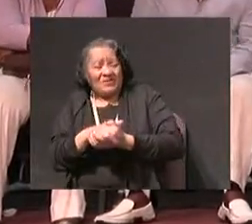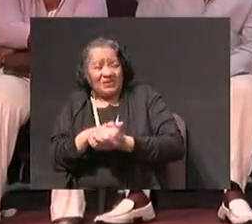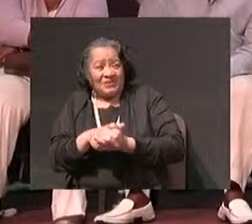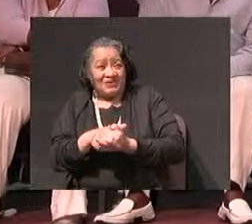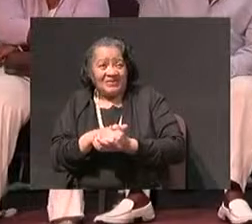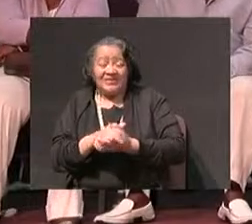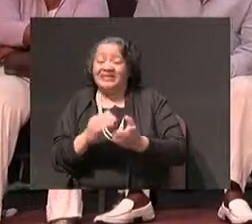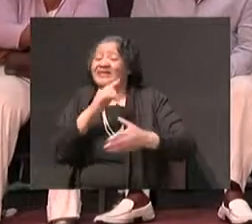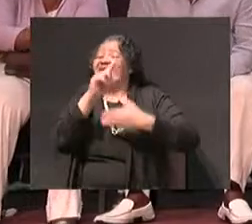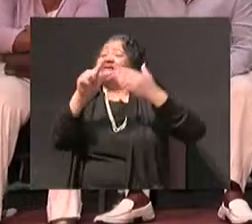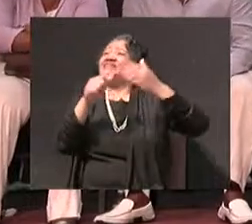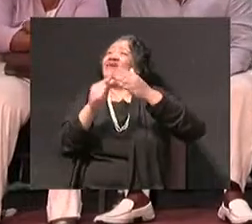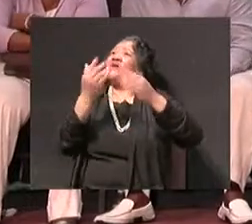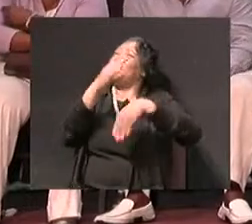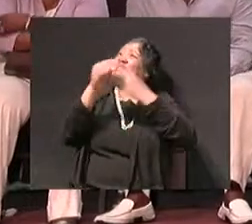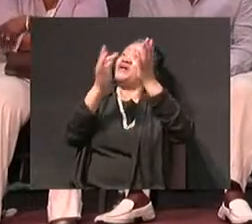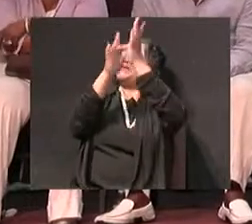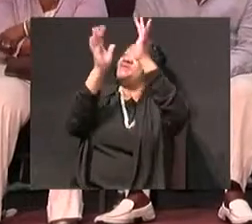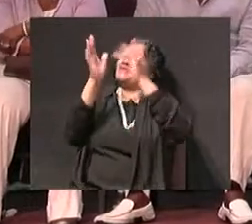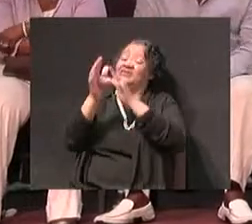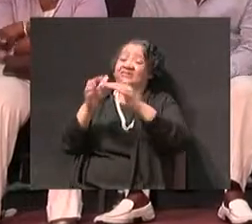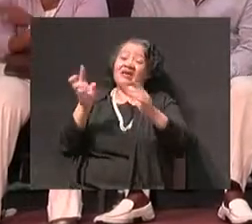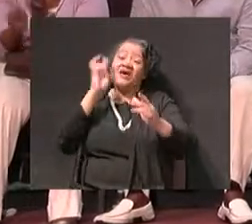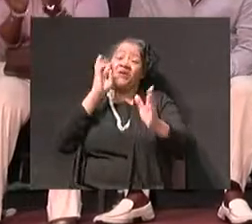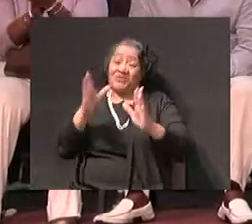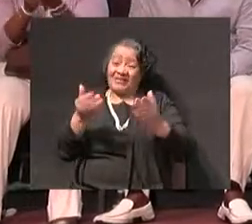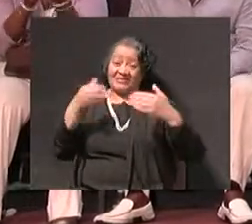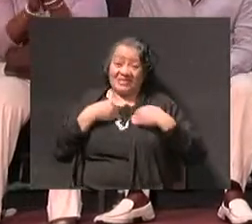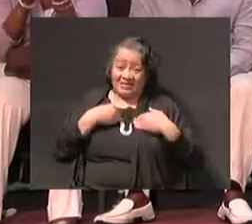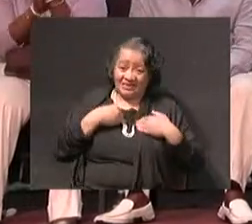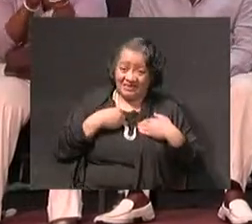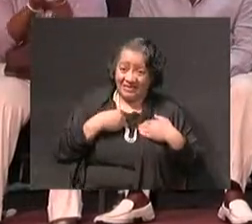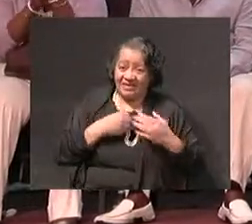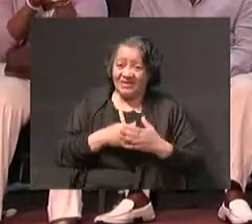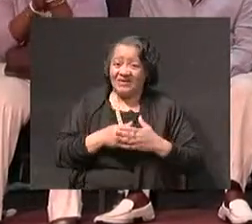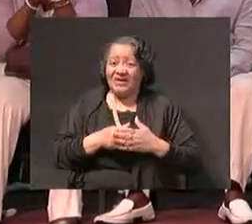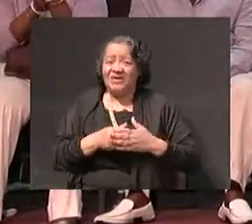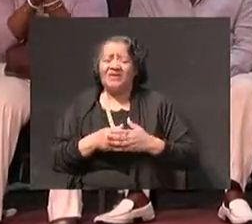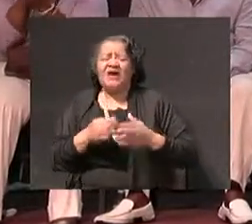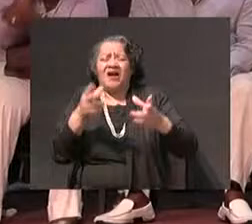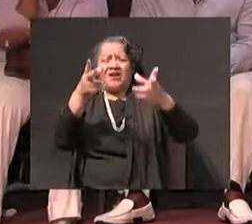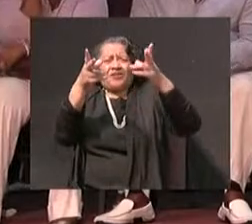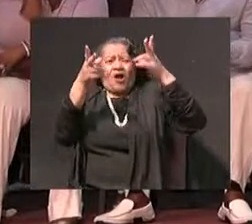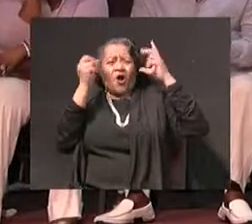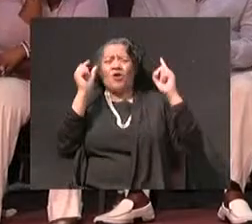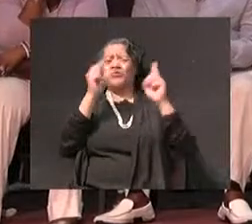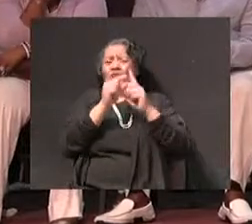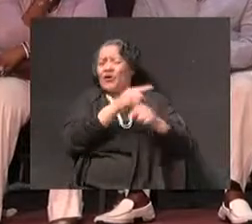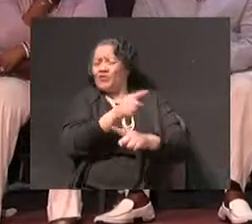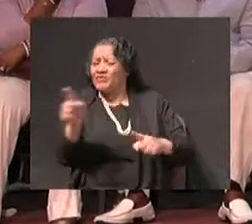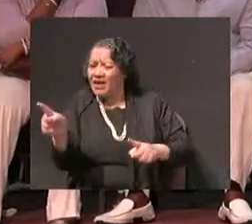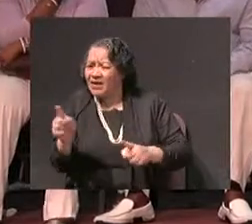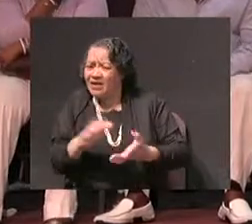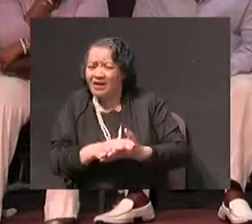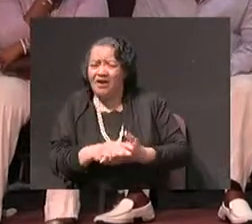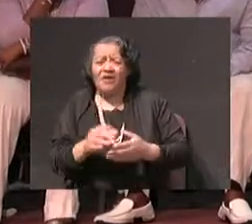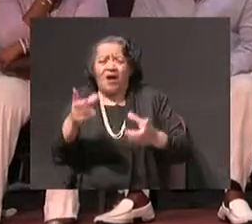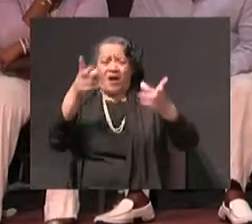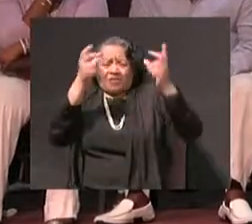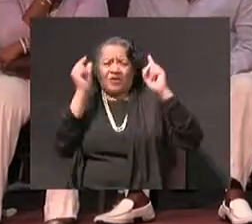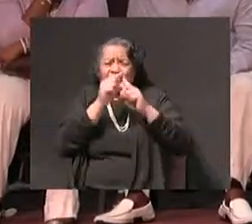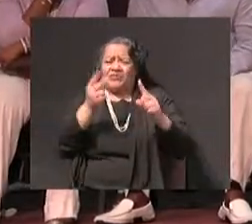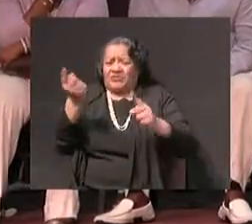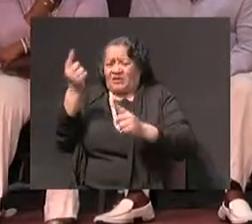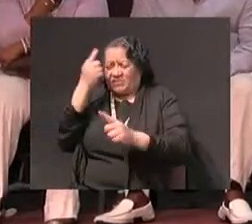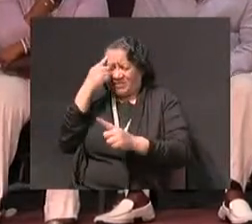is all about him. Do I have a witness? And when they heard the word, when they heard the word,